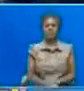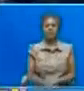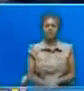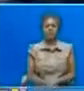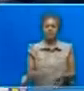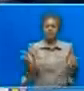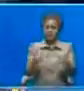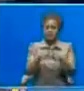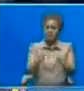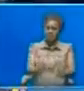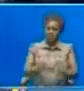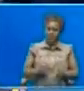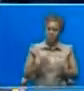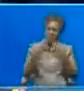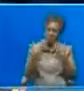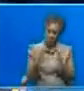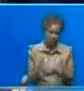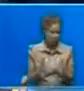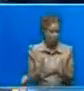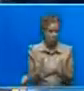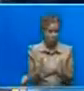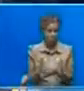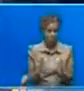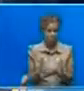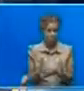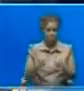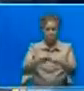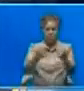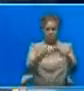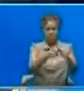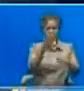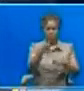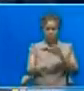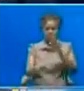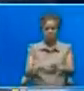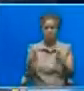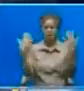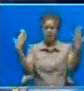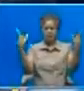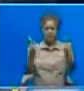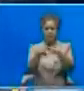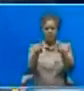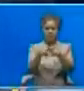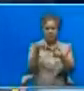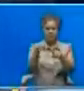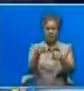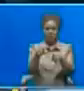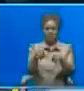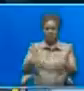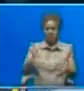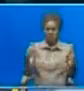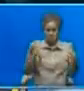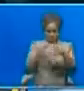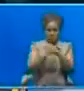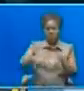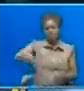alikuwa amemlipu. Then haka mvunja vunja migu mikono na huku nyuma diyo atoshe kwa ile bag.